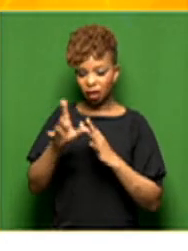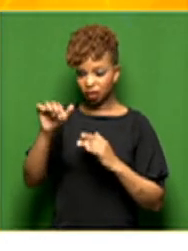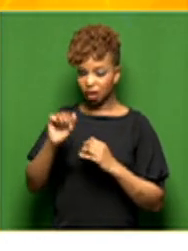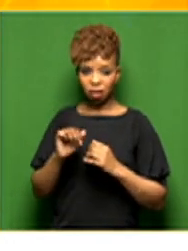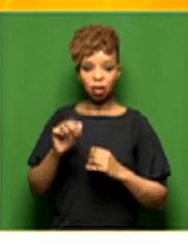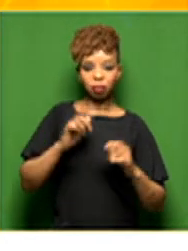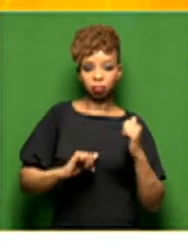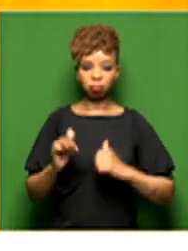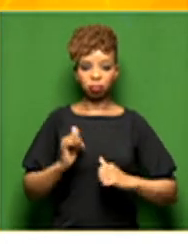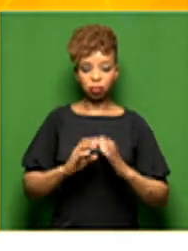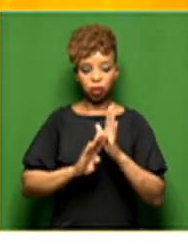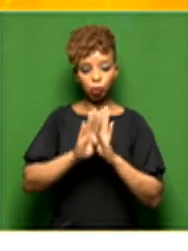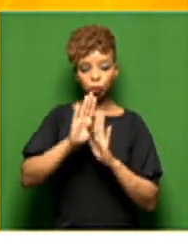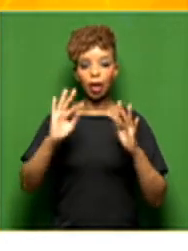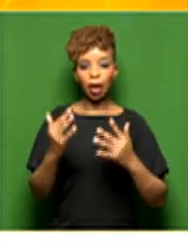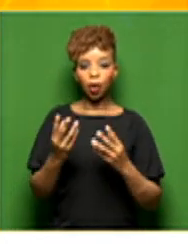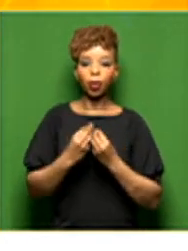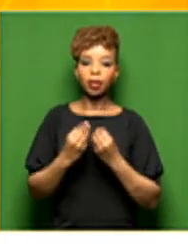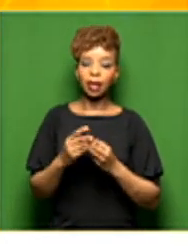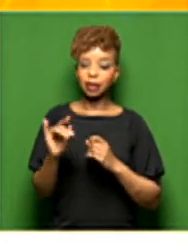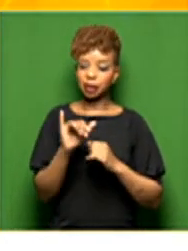maybe some similarities between you and Linda.